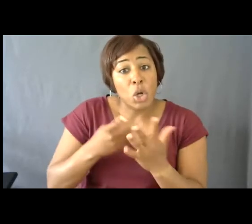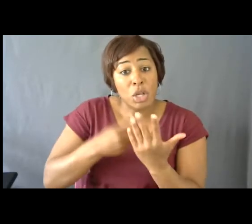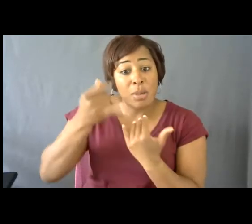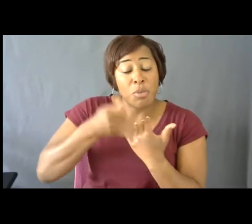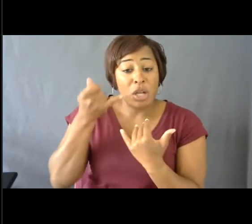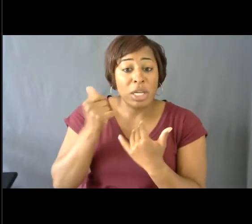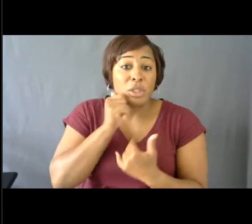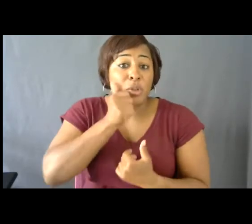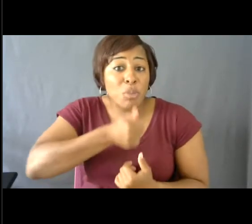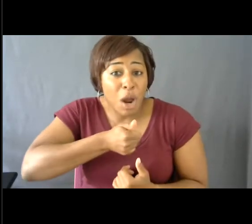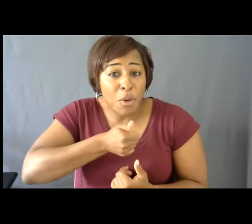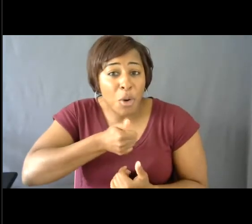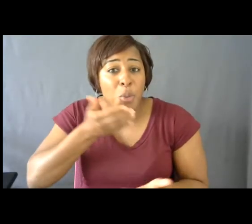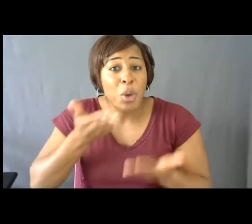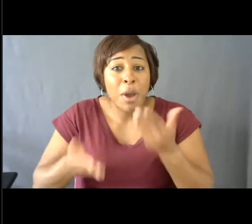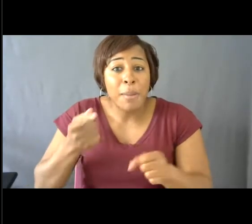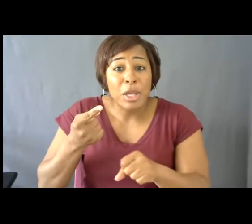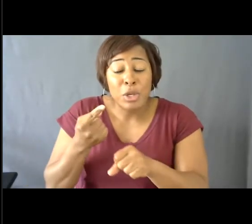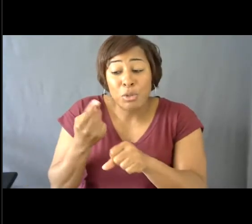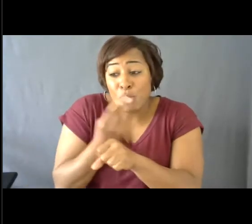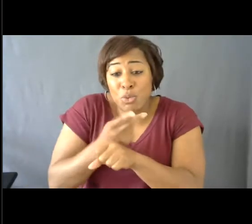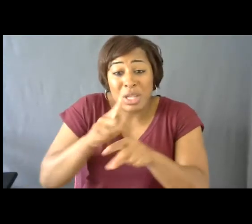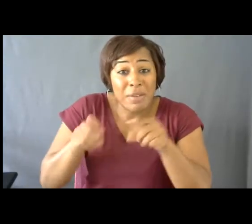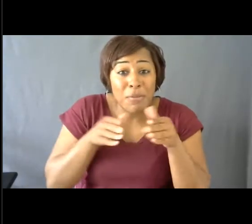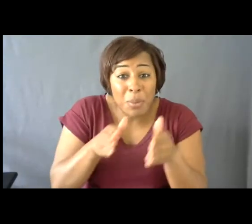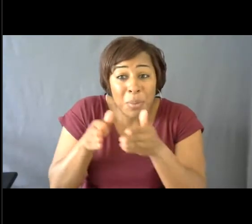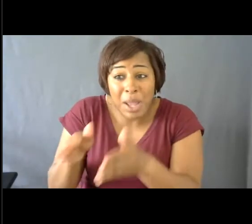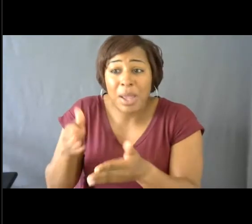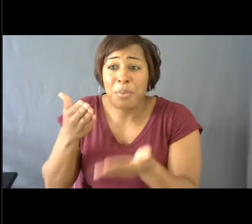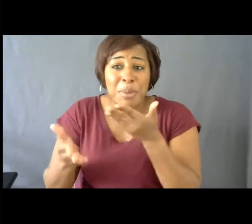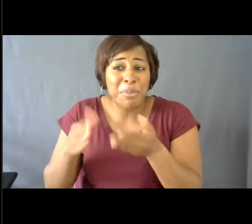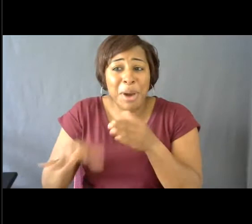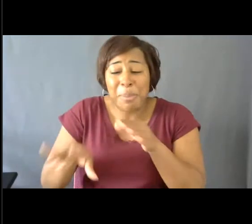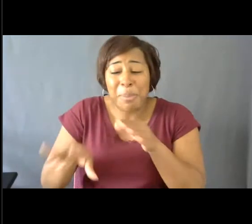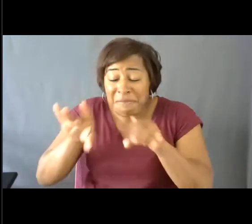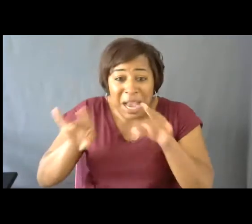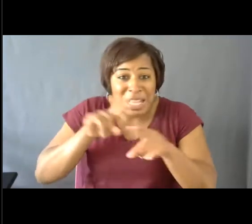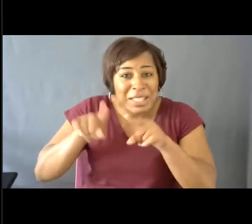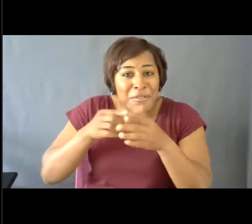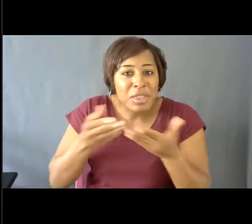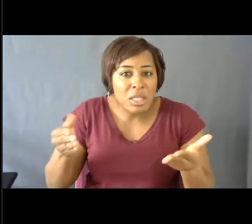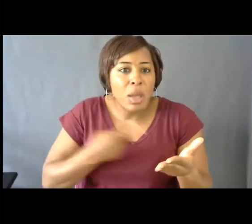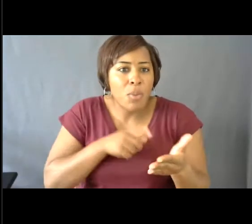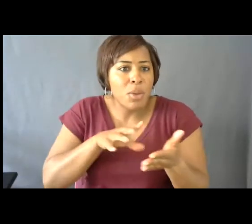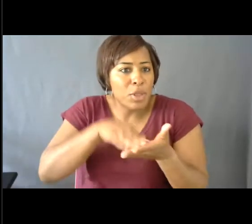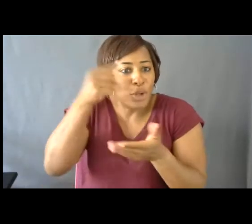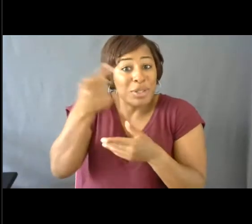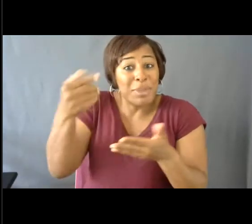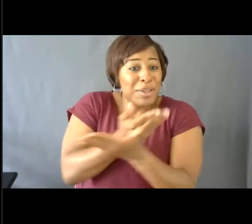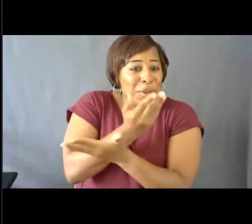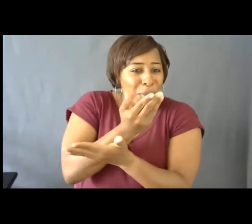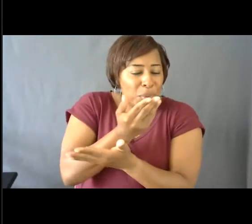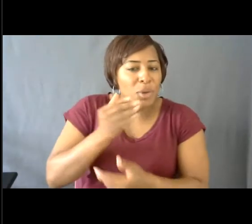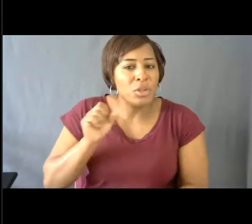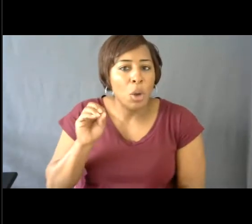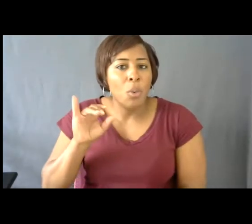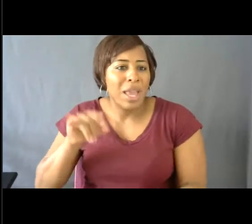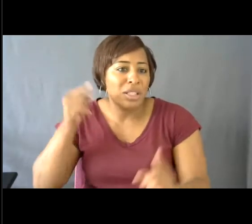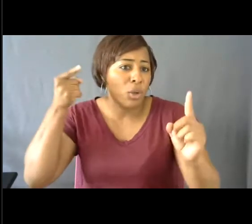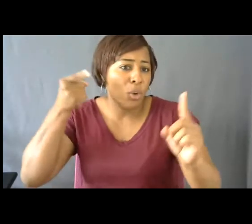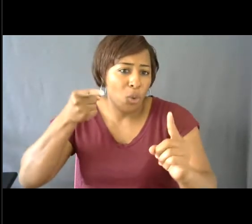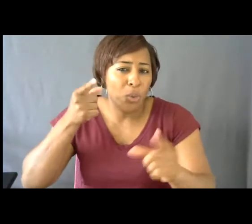use a different methodology, and we'd probably find different things, and we'd learn a lot of new things. And so I think that's the goal, right?